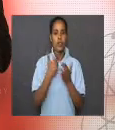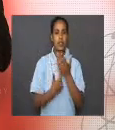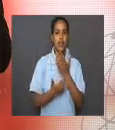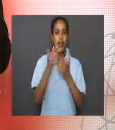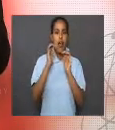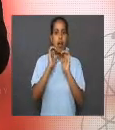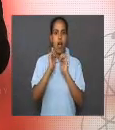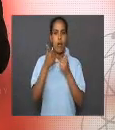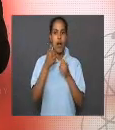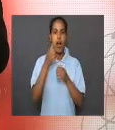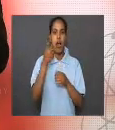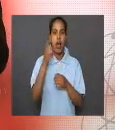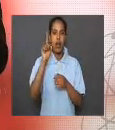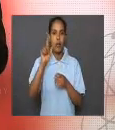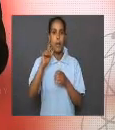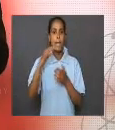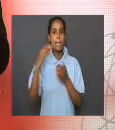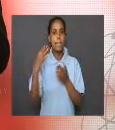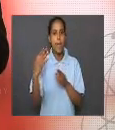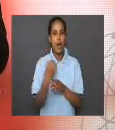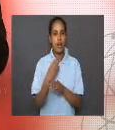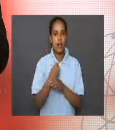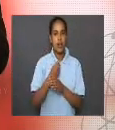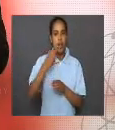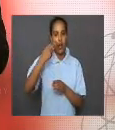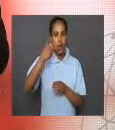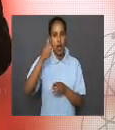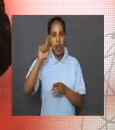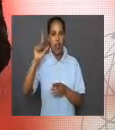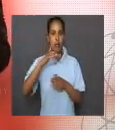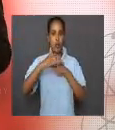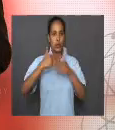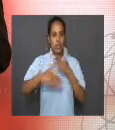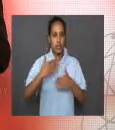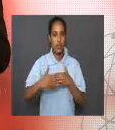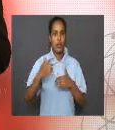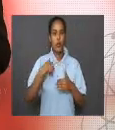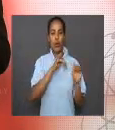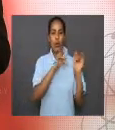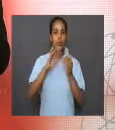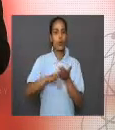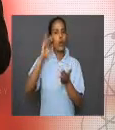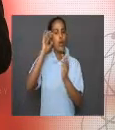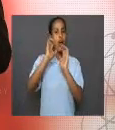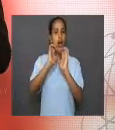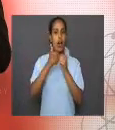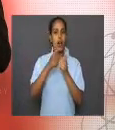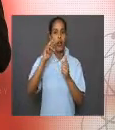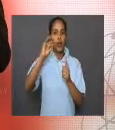discussed how aluminium is manufactured using the Hall process. We also learned